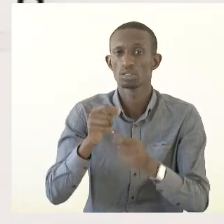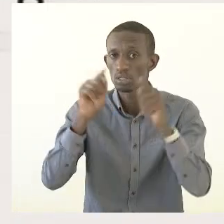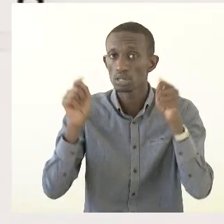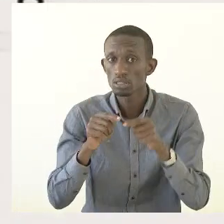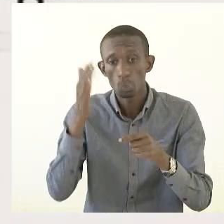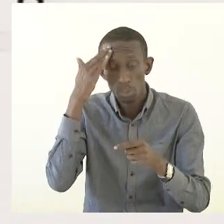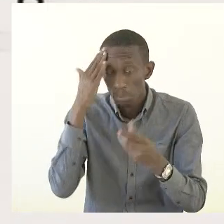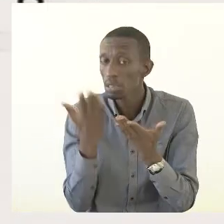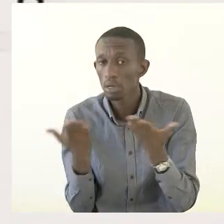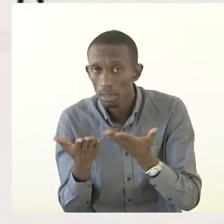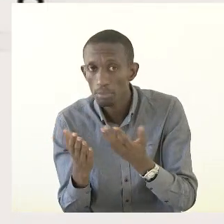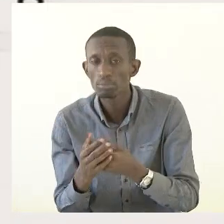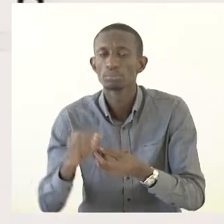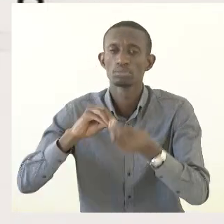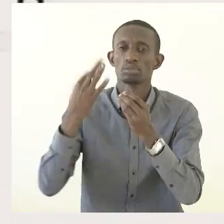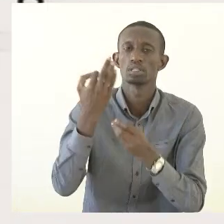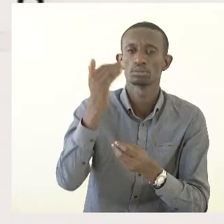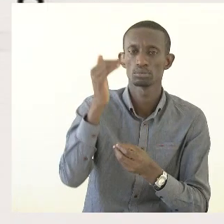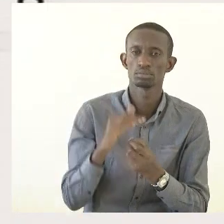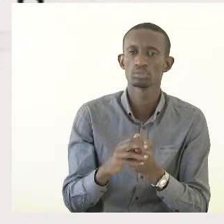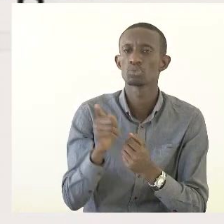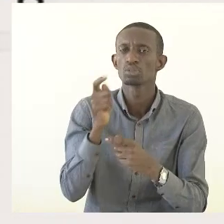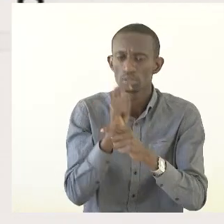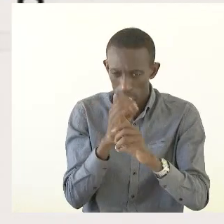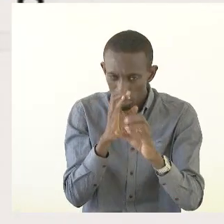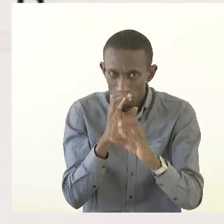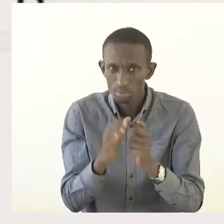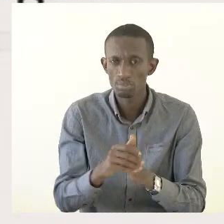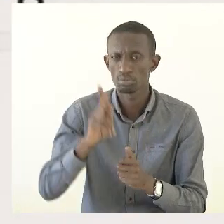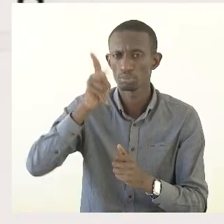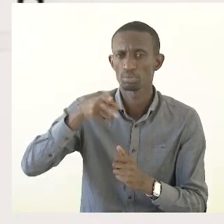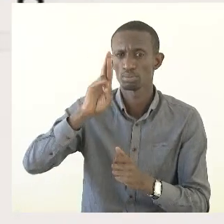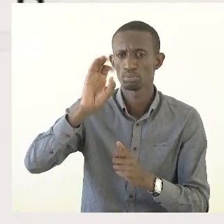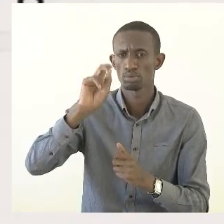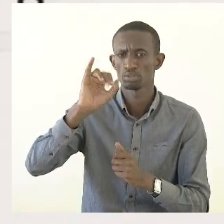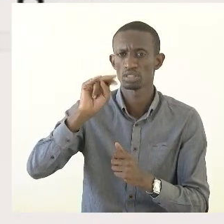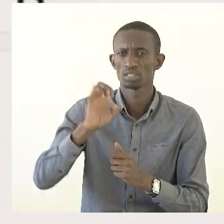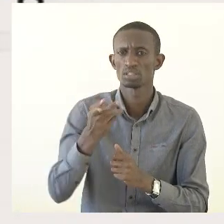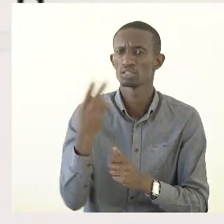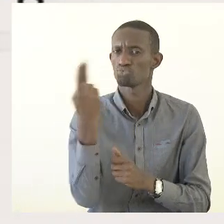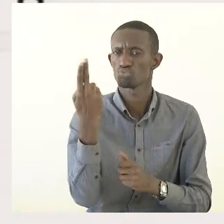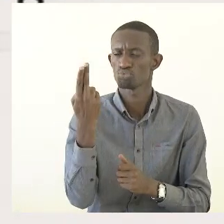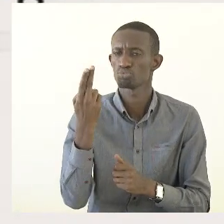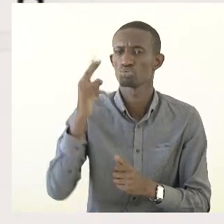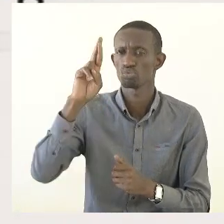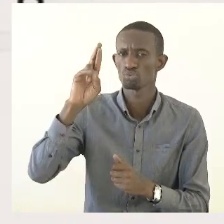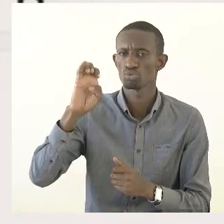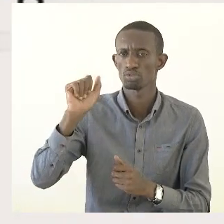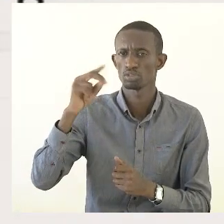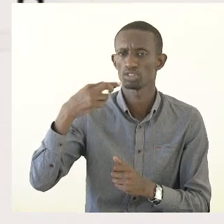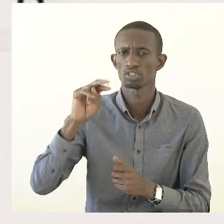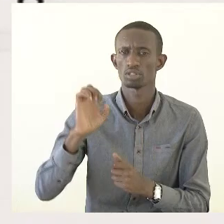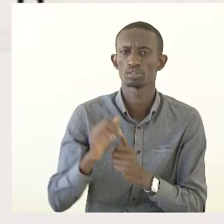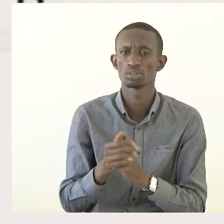used, Meron's reagent and the butyrate test. Which of these two